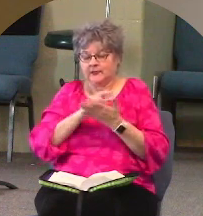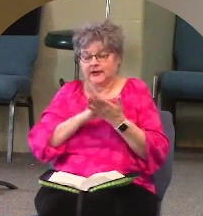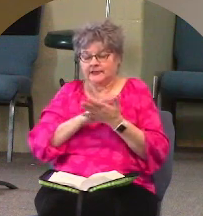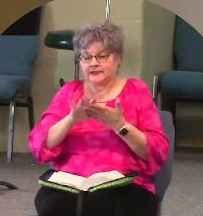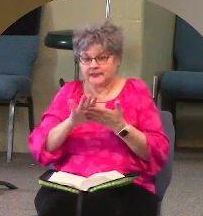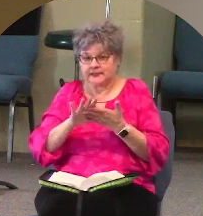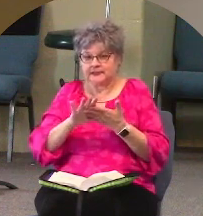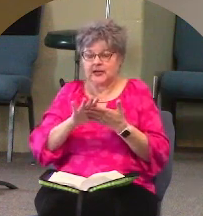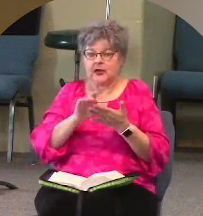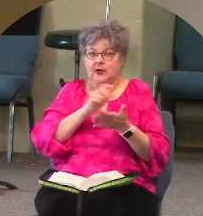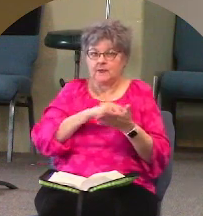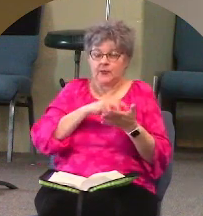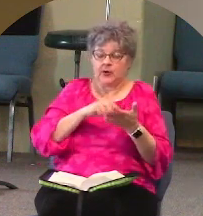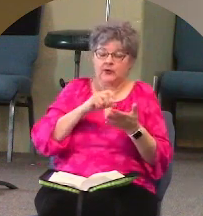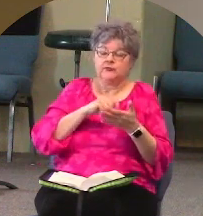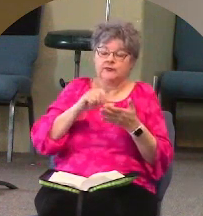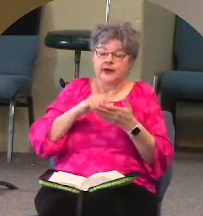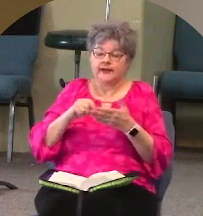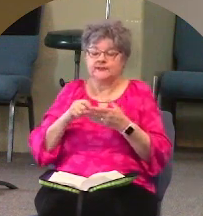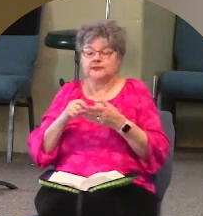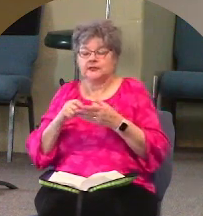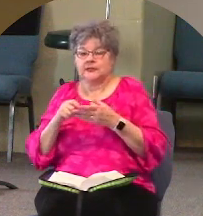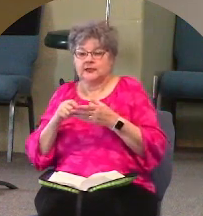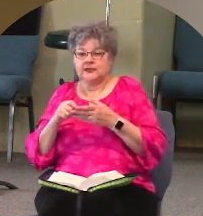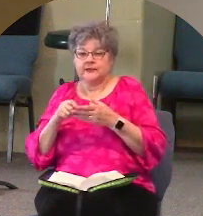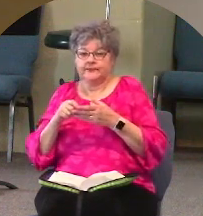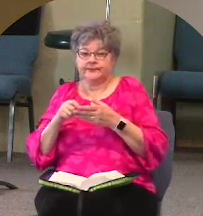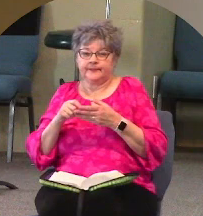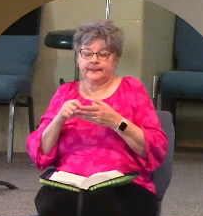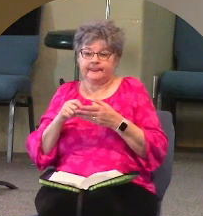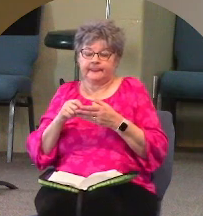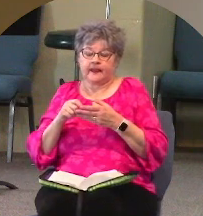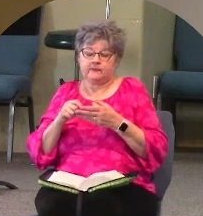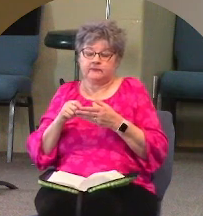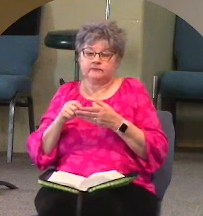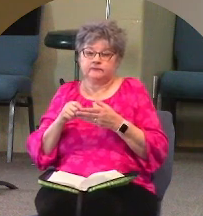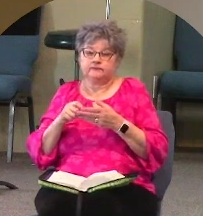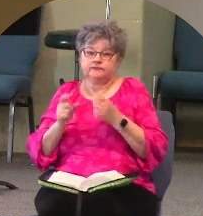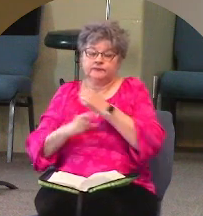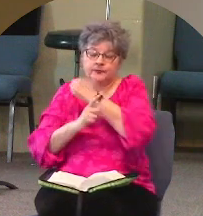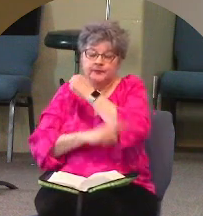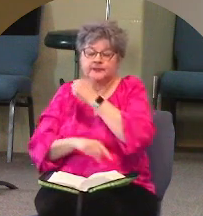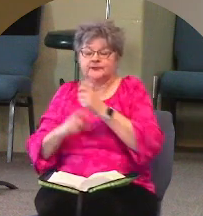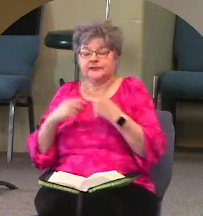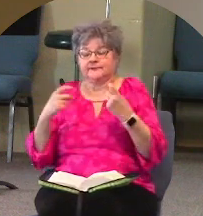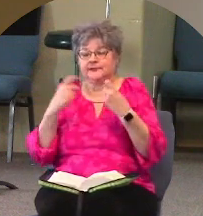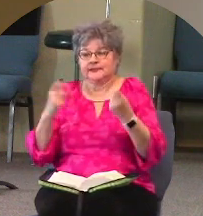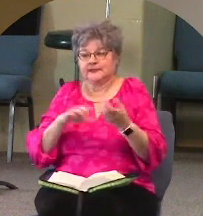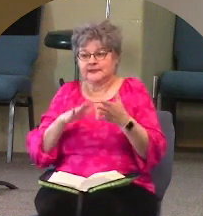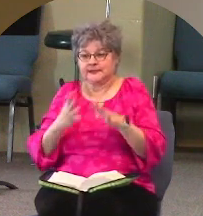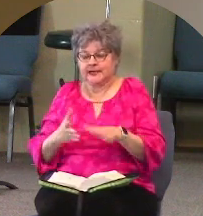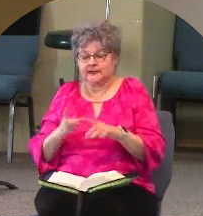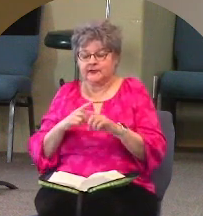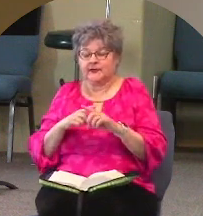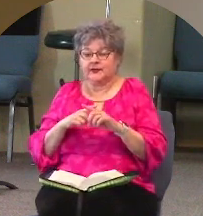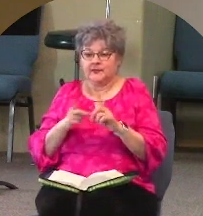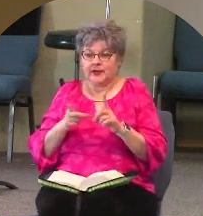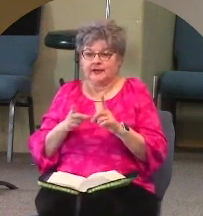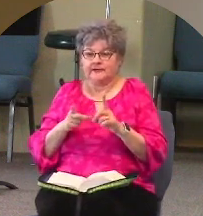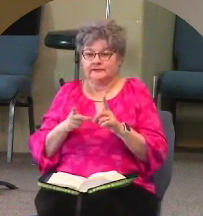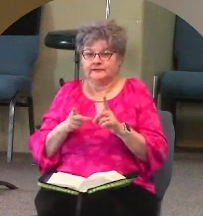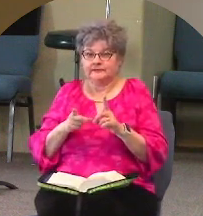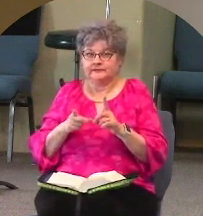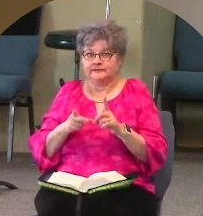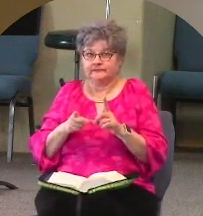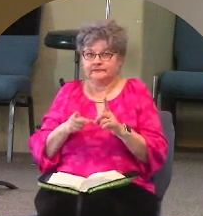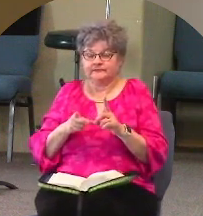Paul writes, the wages of sin is death, but the gift of God is eternal life in Jesus Christ our Lord. For all have sinned and fall short of the